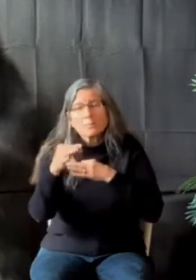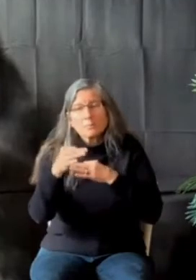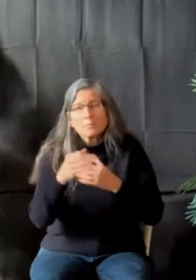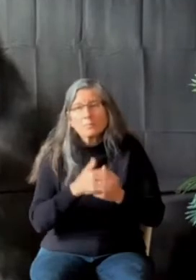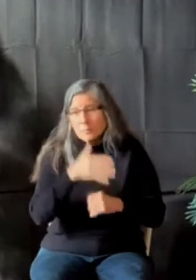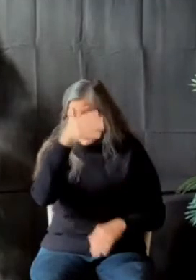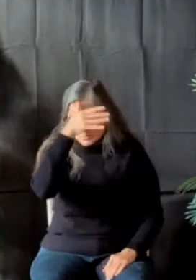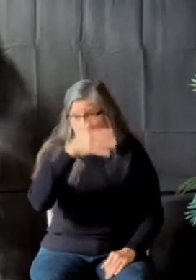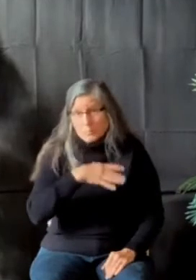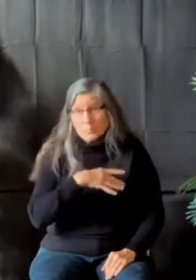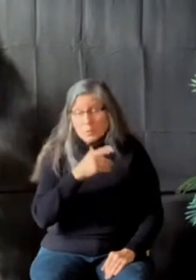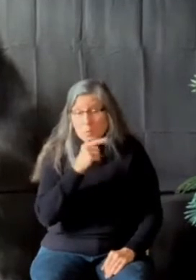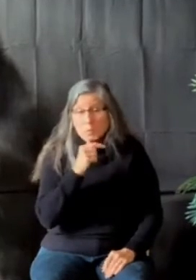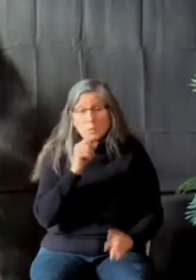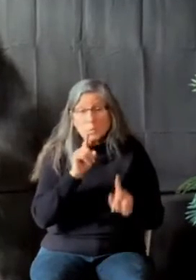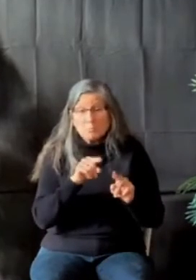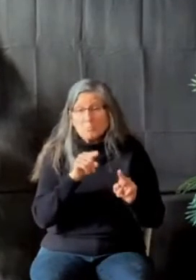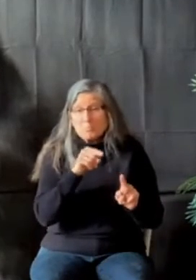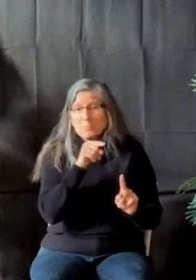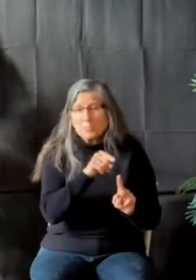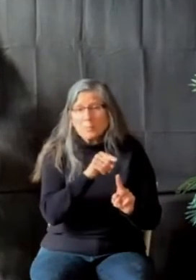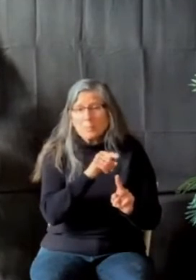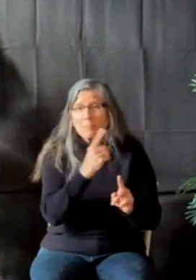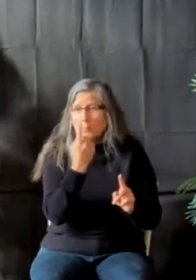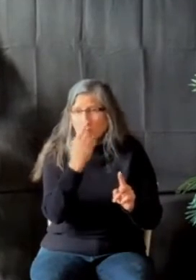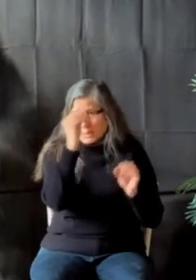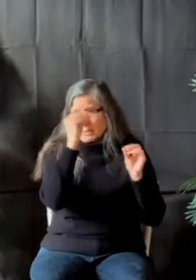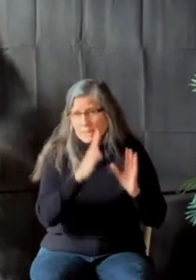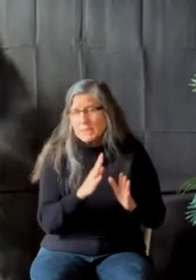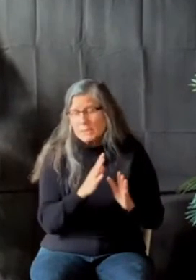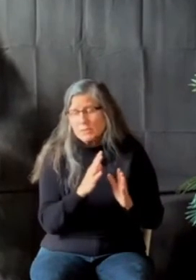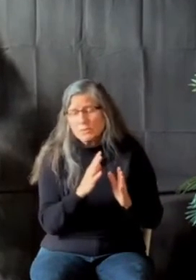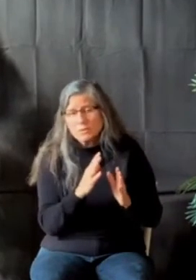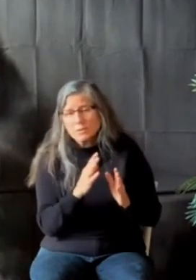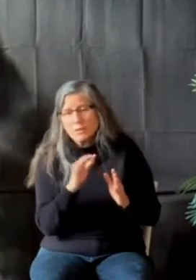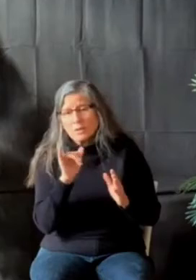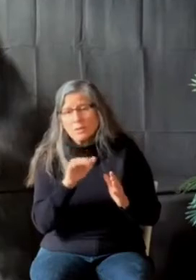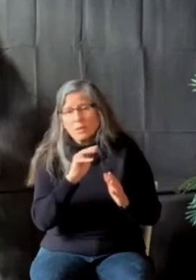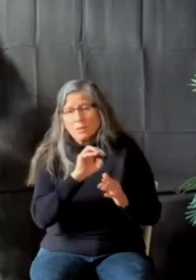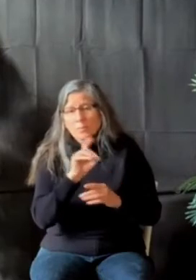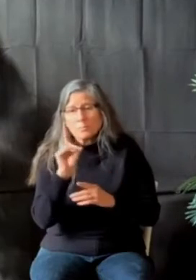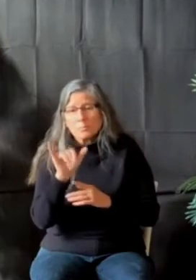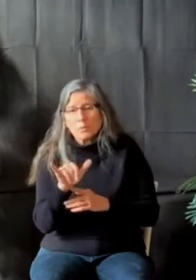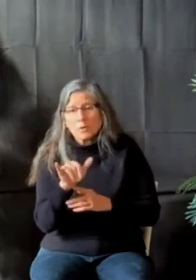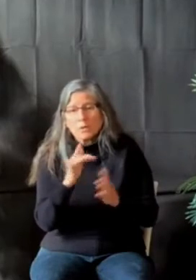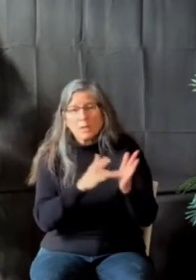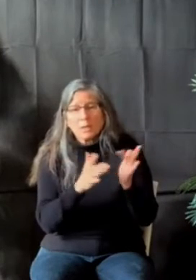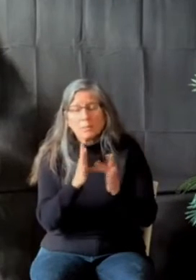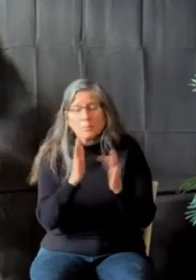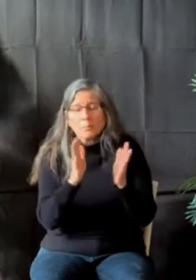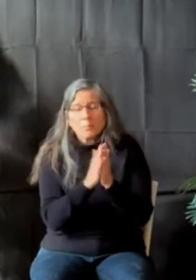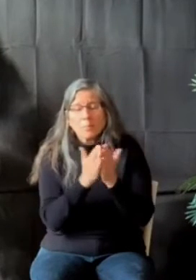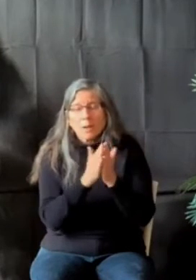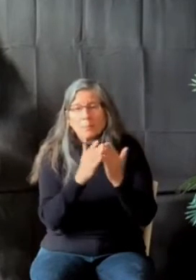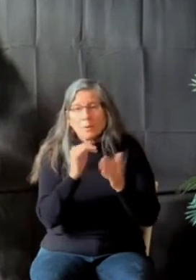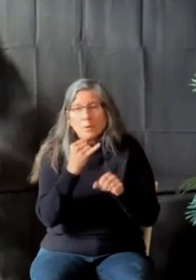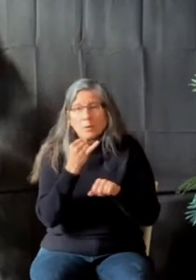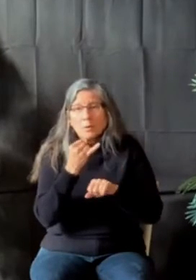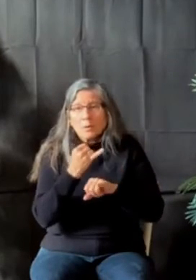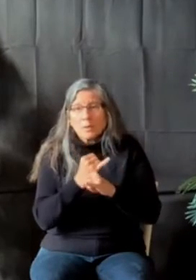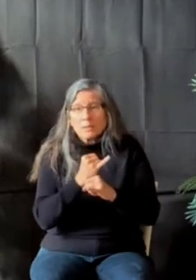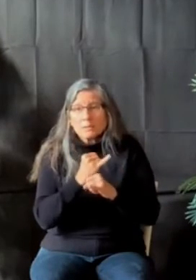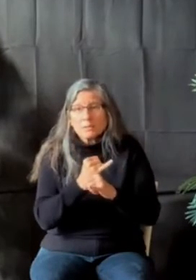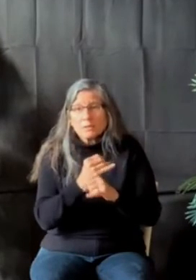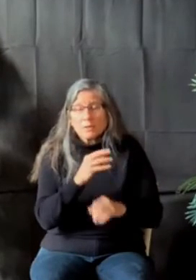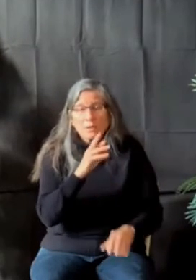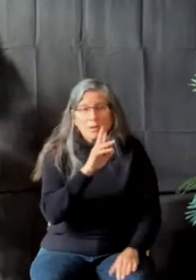a man who had been there in their midst, one of the teachers at the Moody Bible Institute. His name was R.A. Torrey. I don't know if you ever